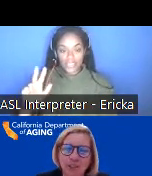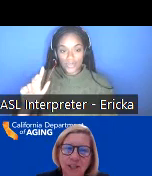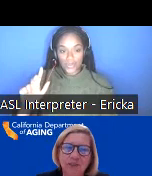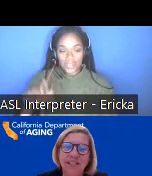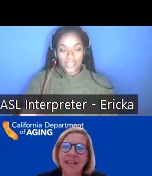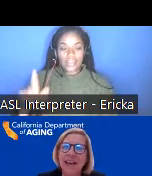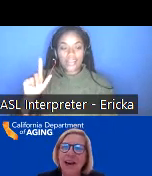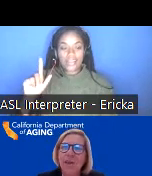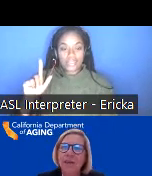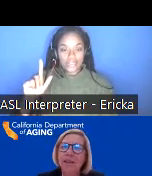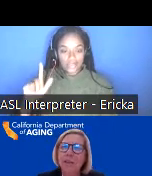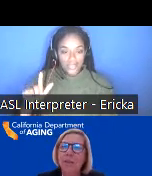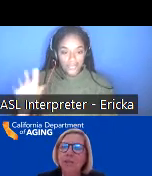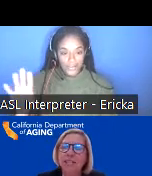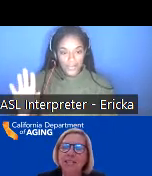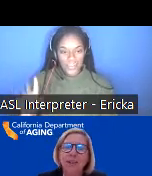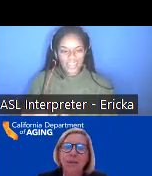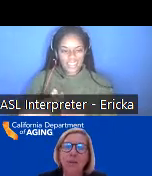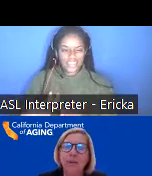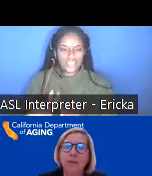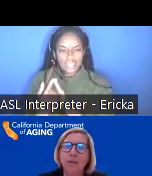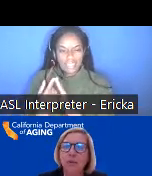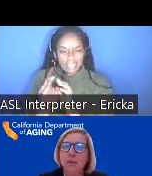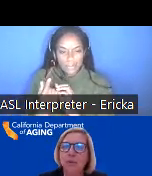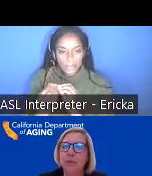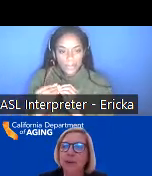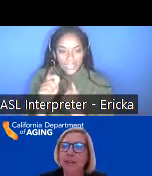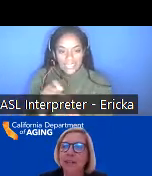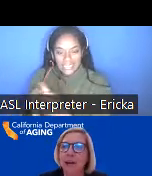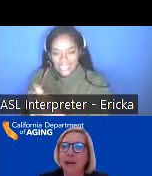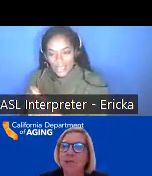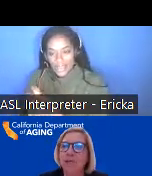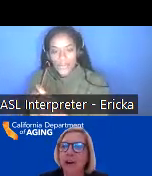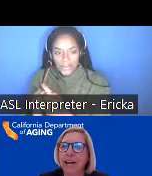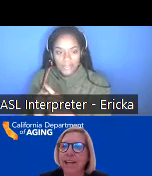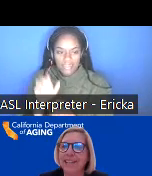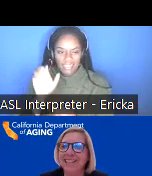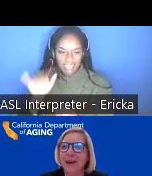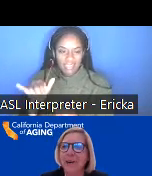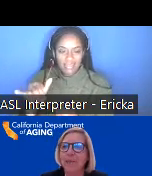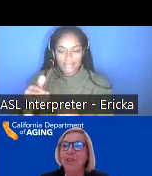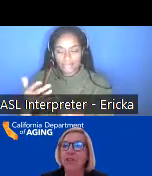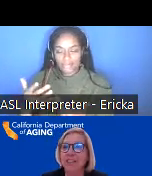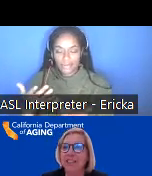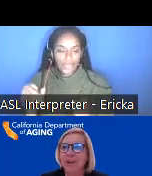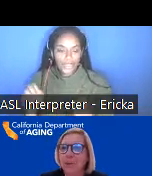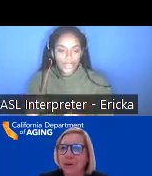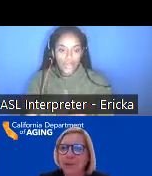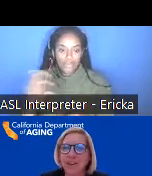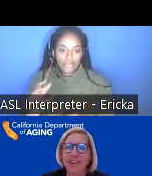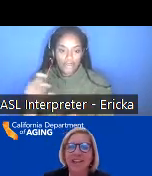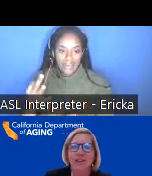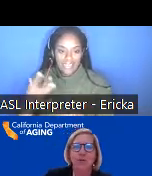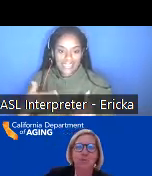2023-24 initiatives in a little bit more detail than we were able to spend on Friday's launch event.